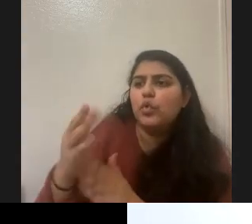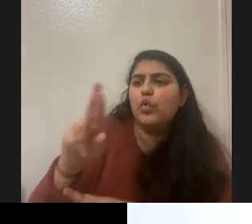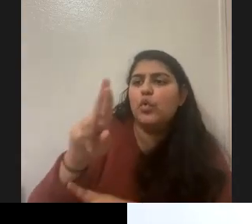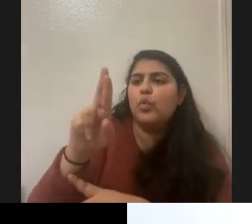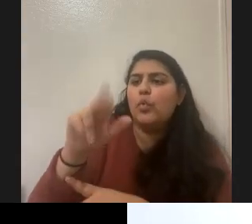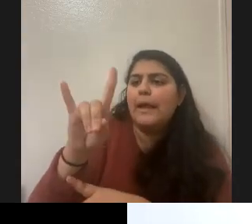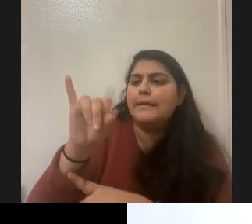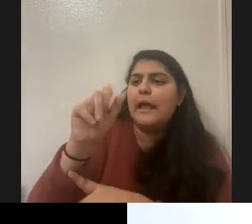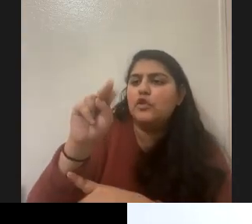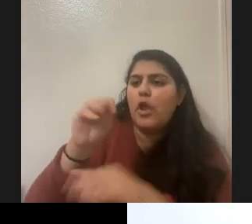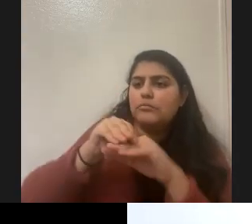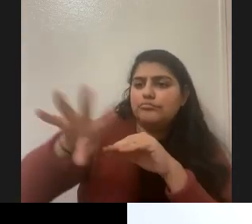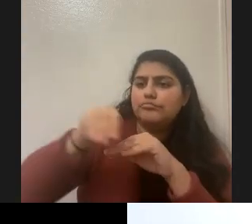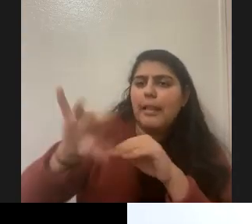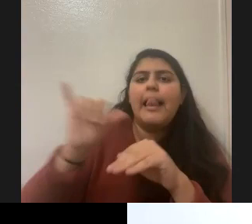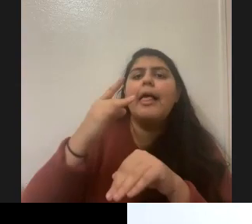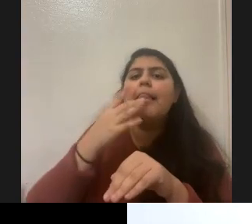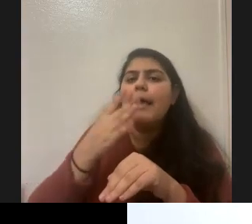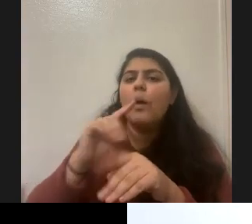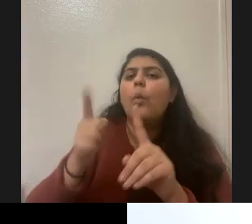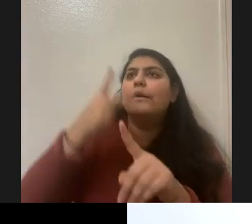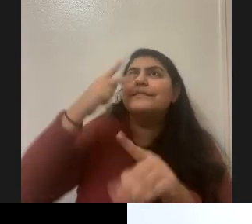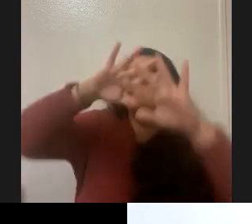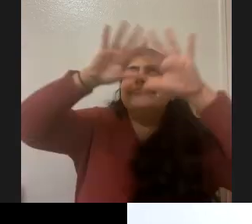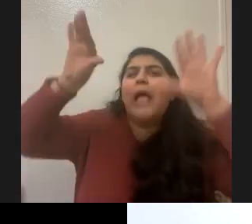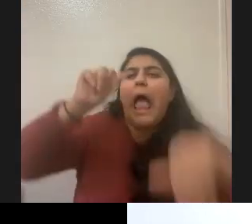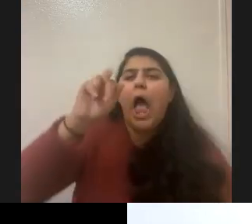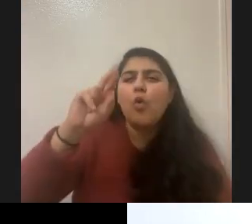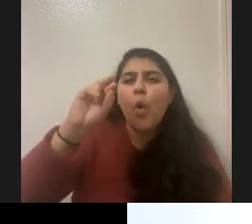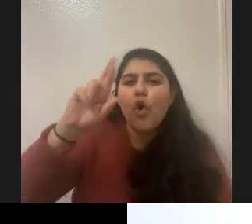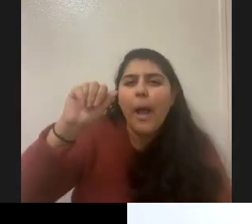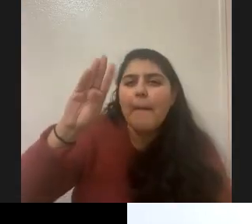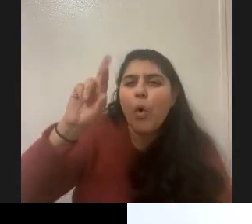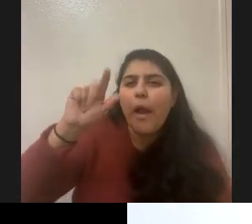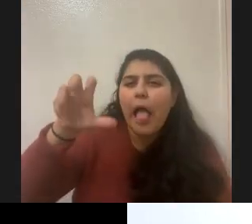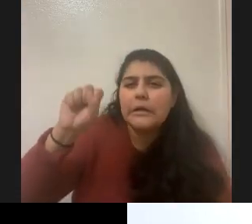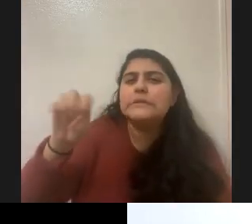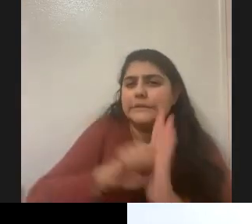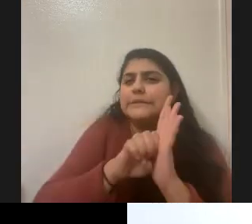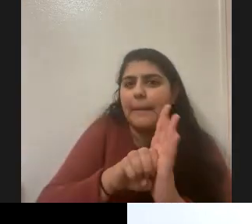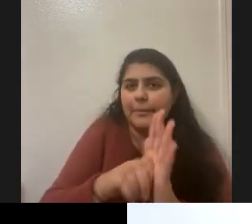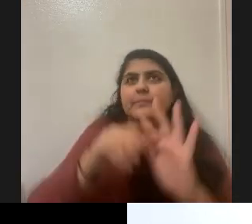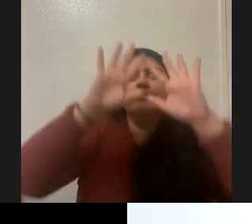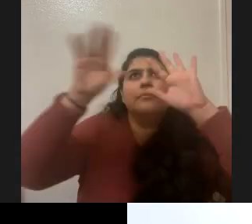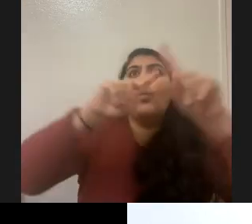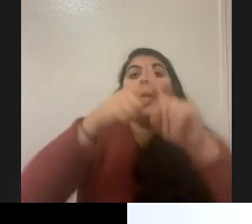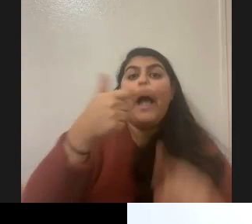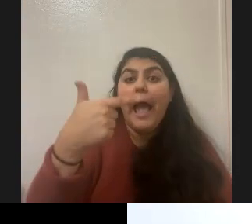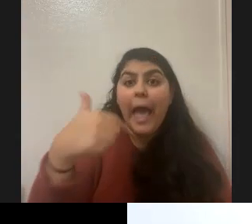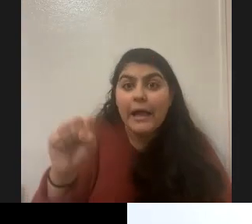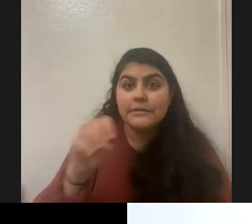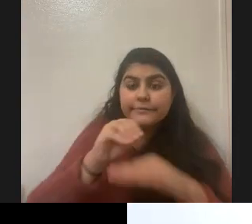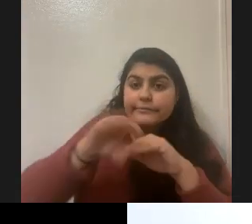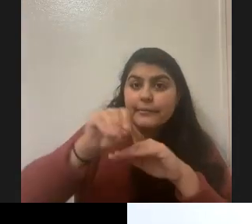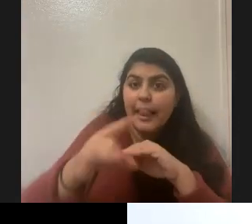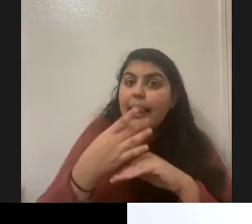like the lights, like when we see it with the aurora borealis. Generally, when you see a gas emitting some kind of light, it